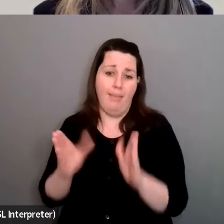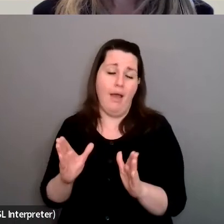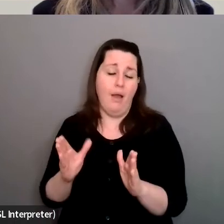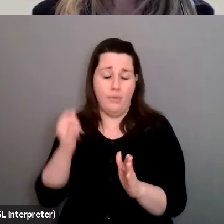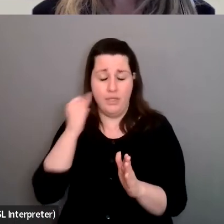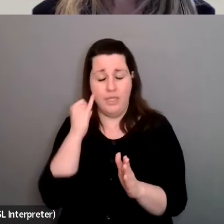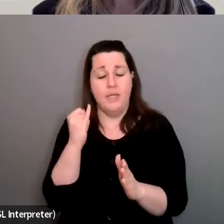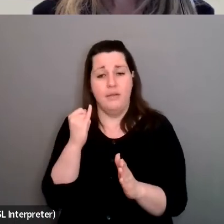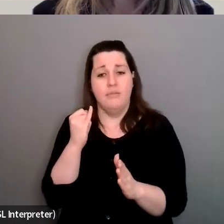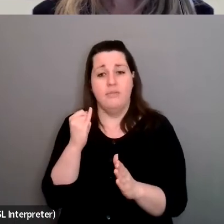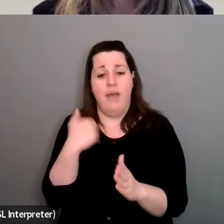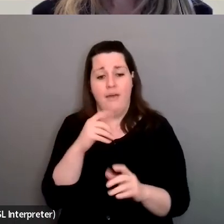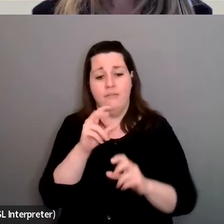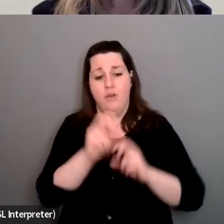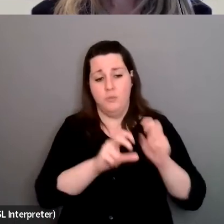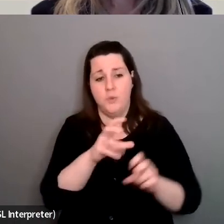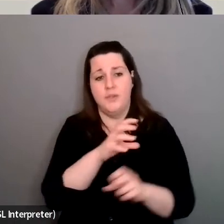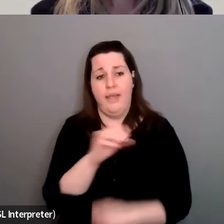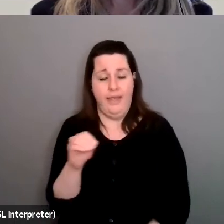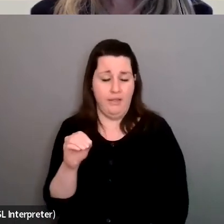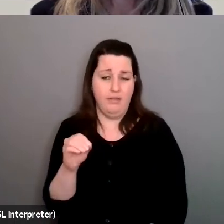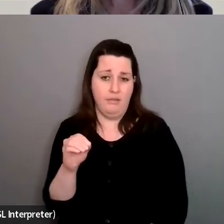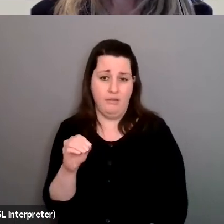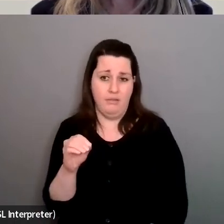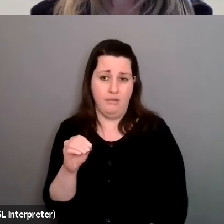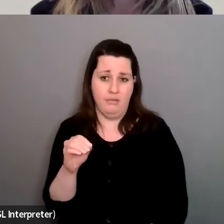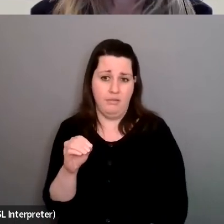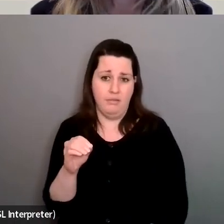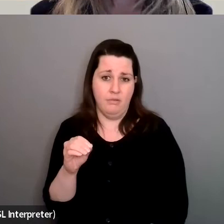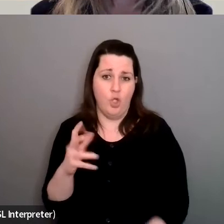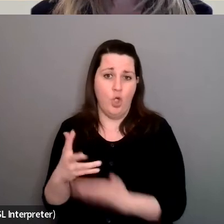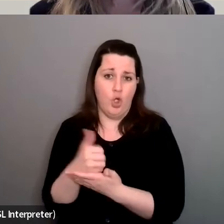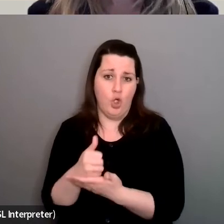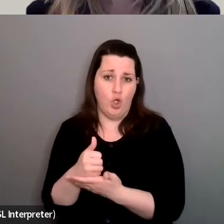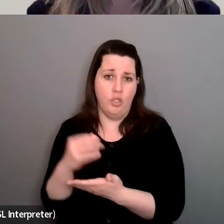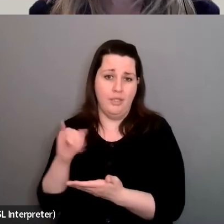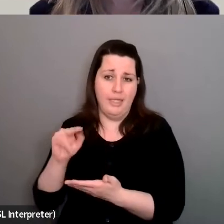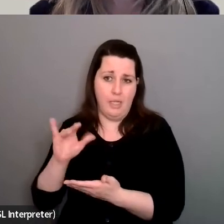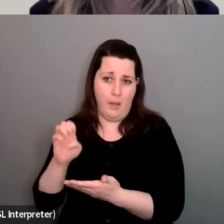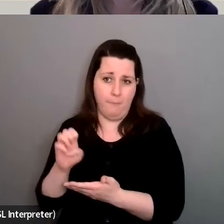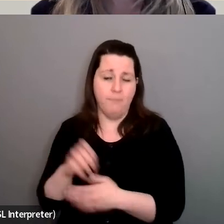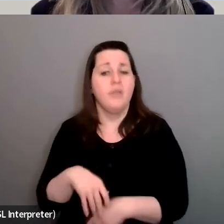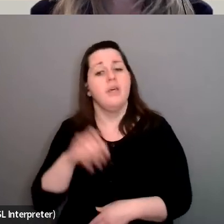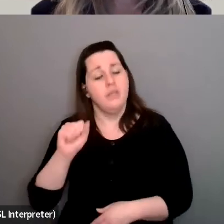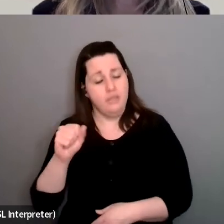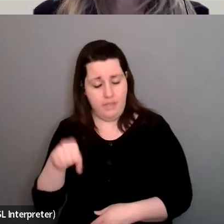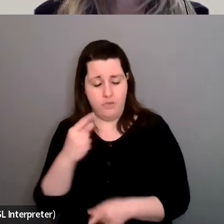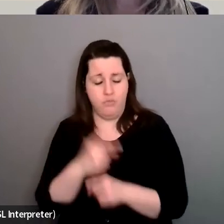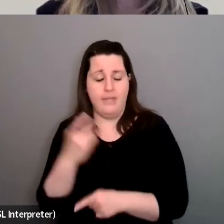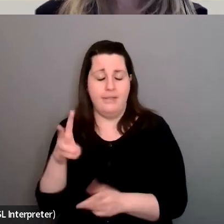contributions and earned income. Correct. It's that 16,000 plus